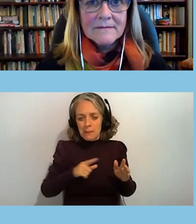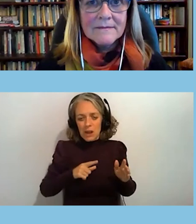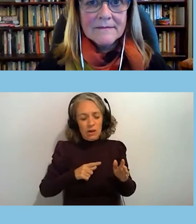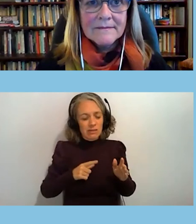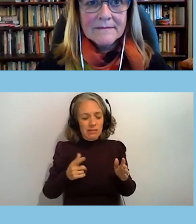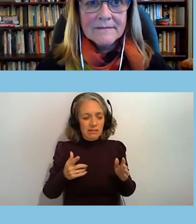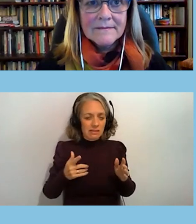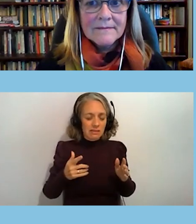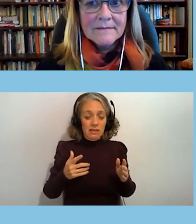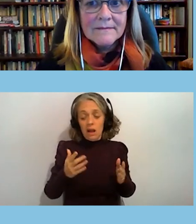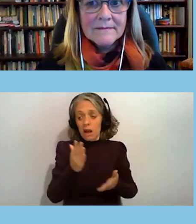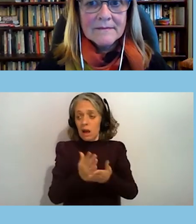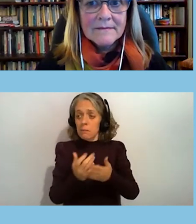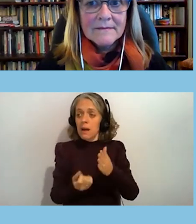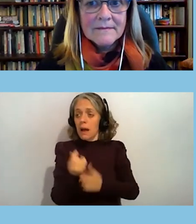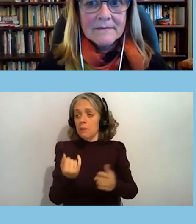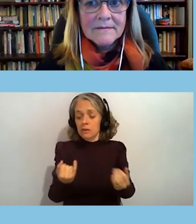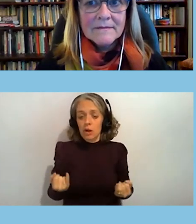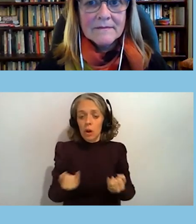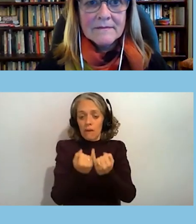conflict that comes up in